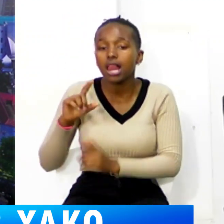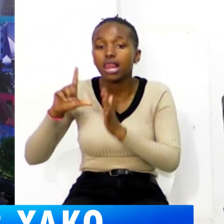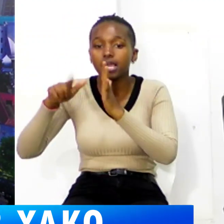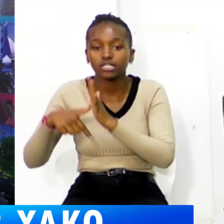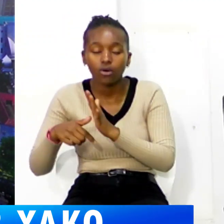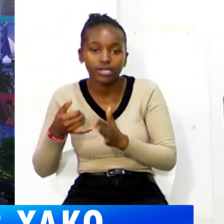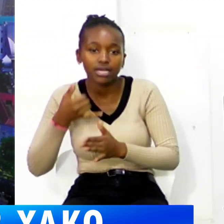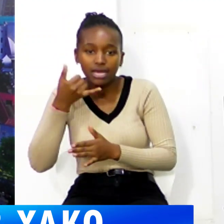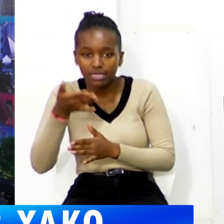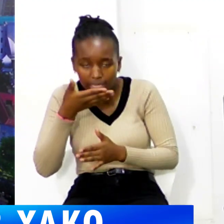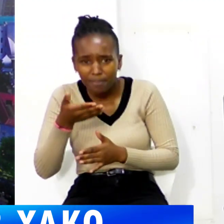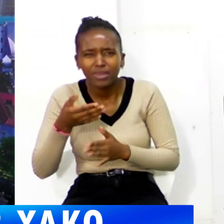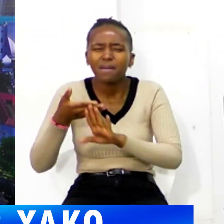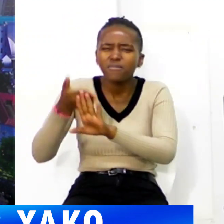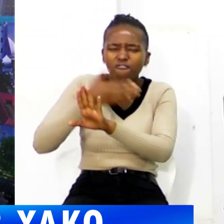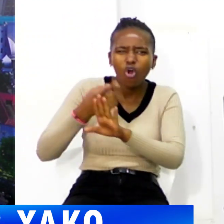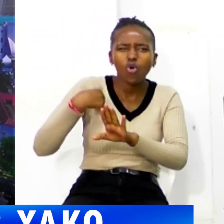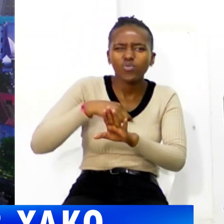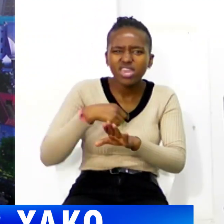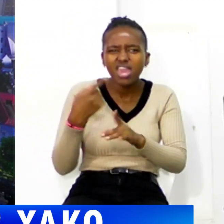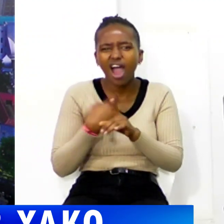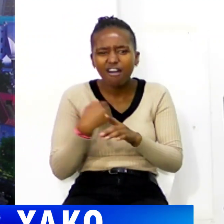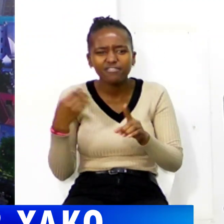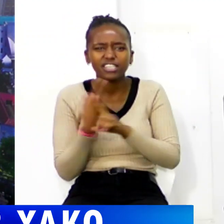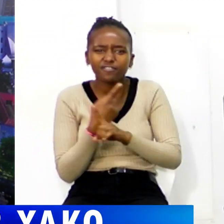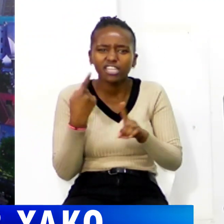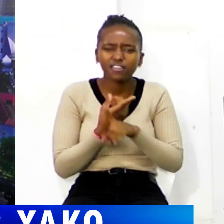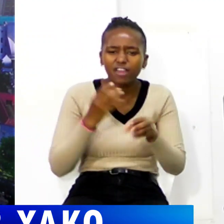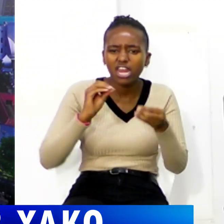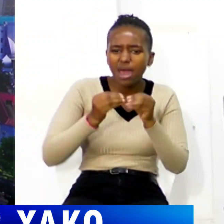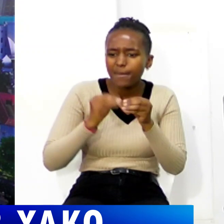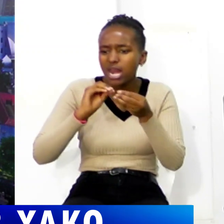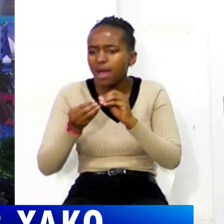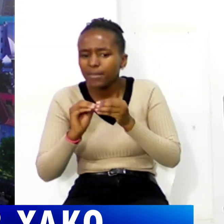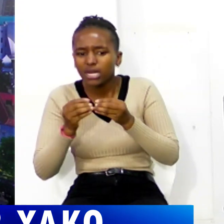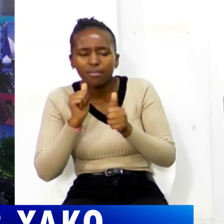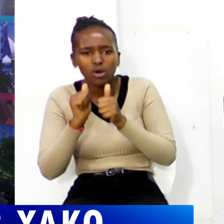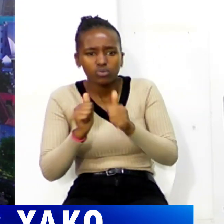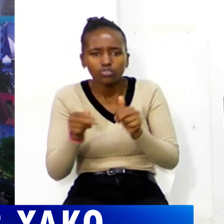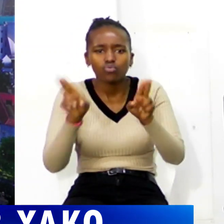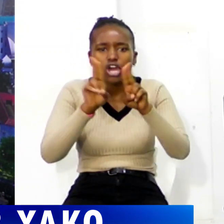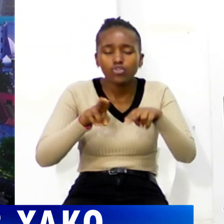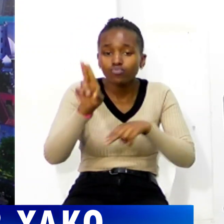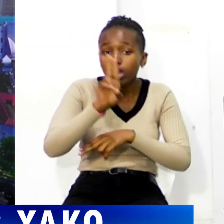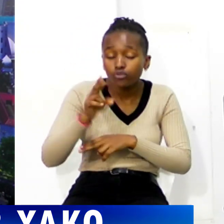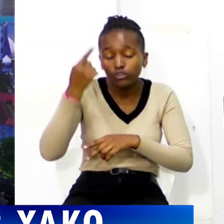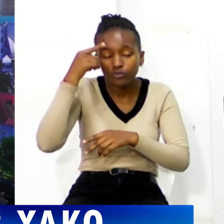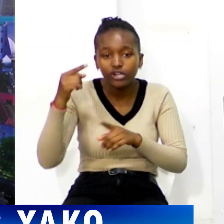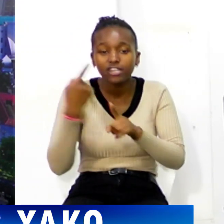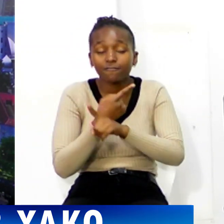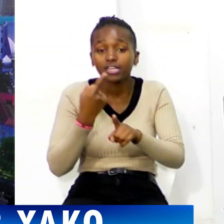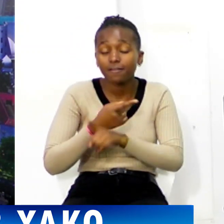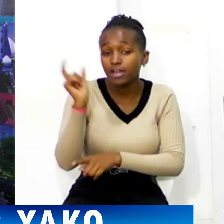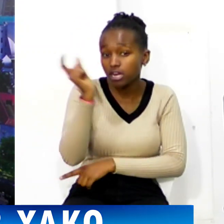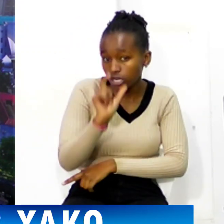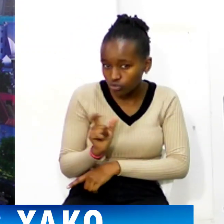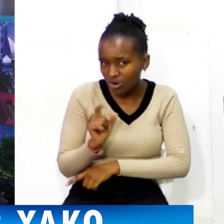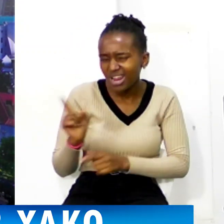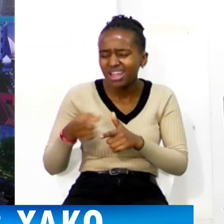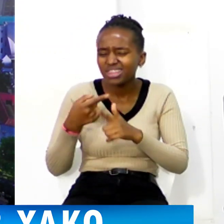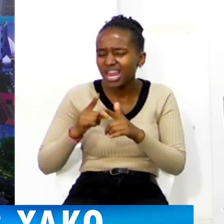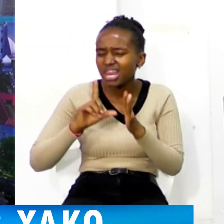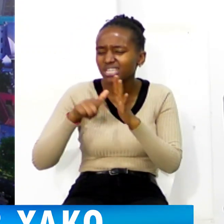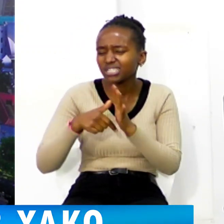of numbers for every region, but we realized that it was getting difficult for our customers, so we just have one